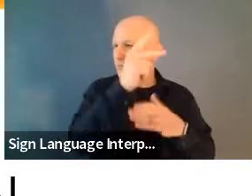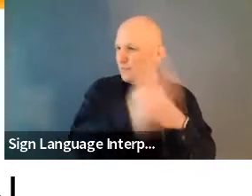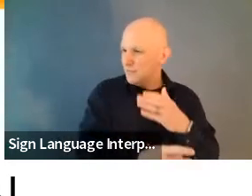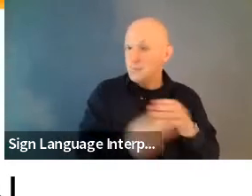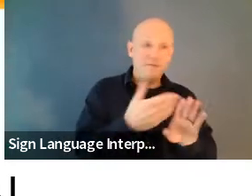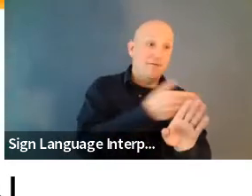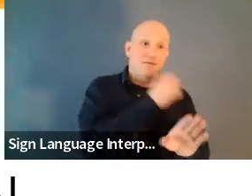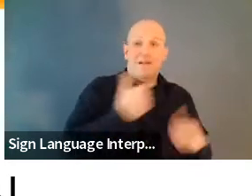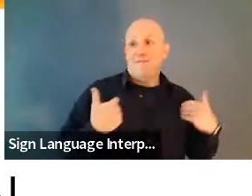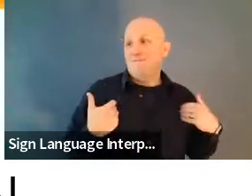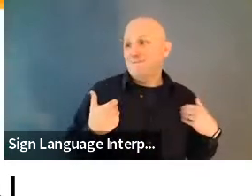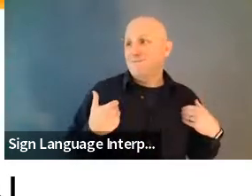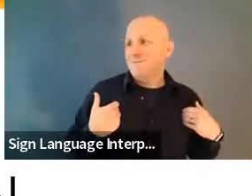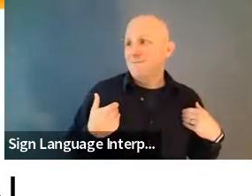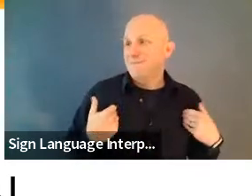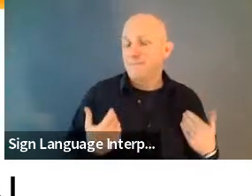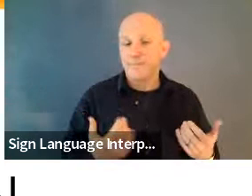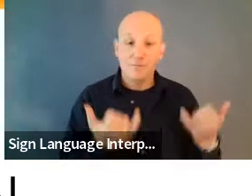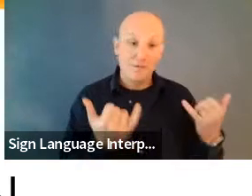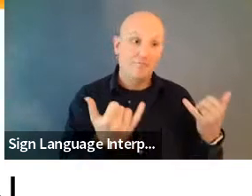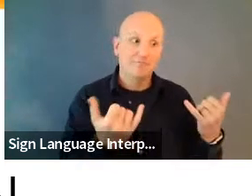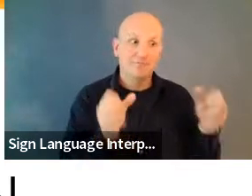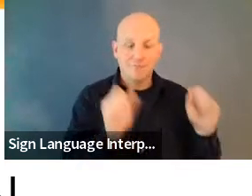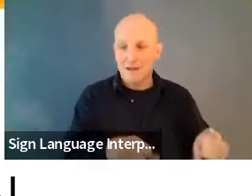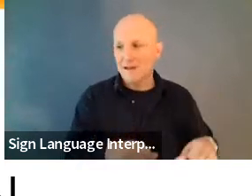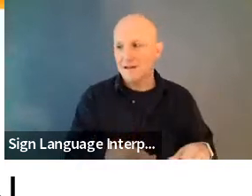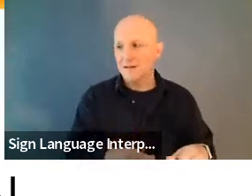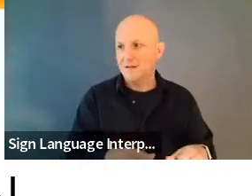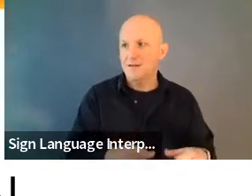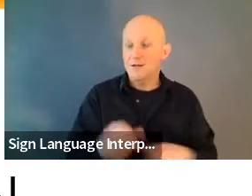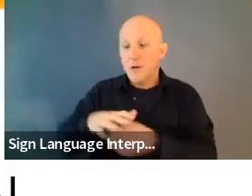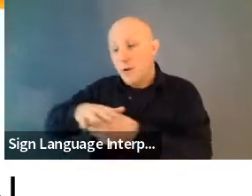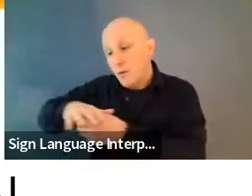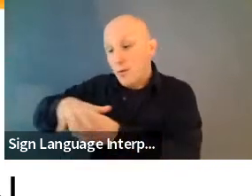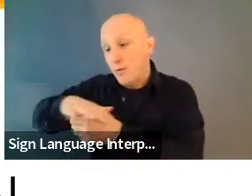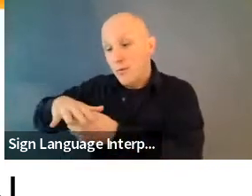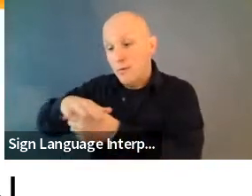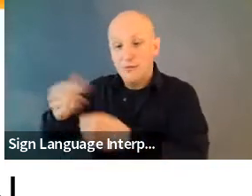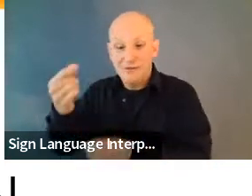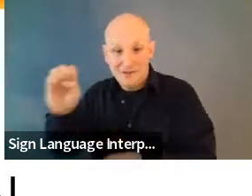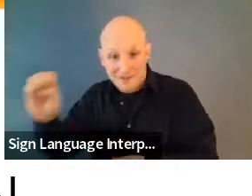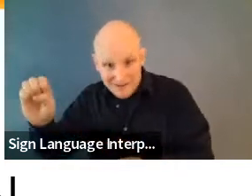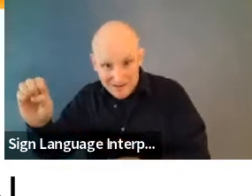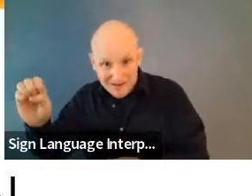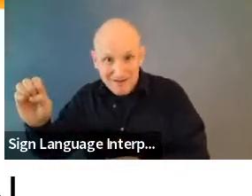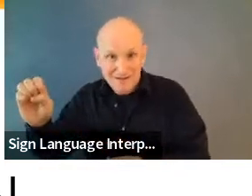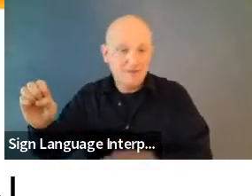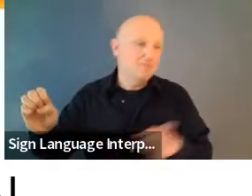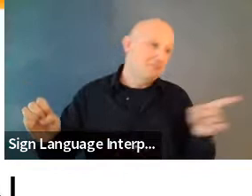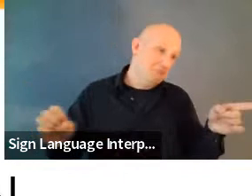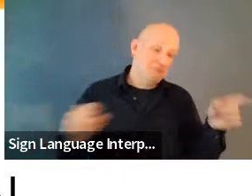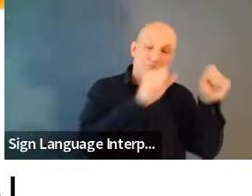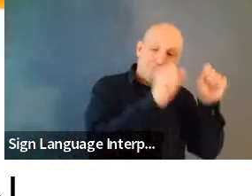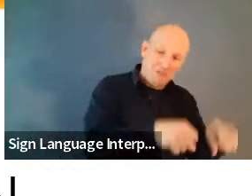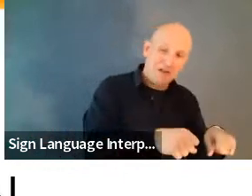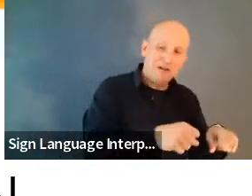was able to be done. So now students can, instead of just doing our local GE pattern with the paralegal associate's degree, they can now